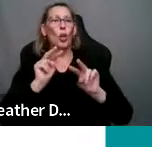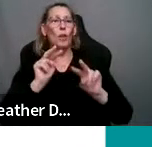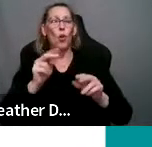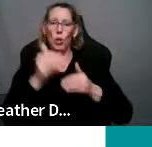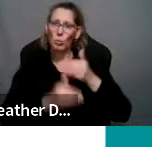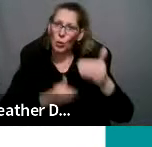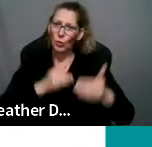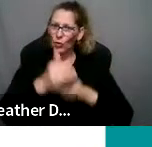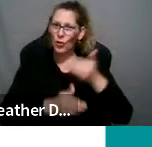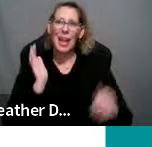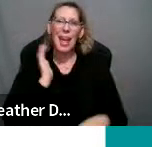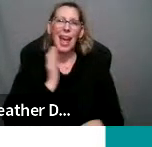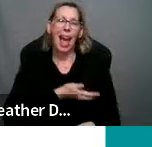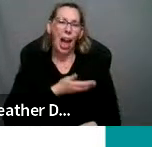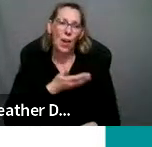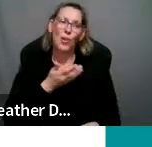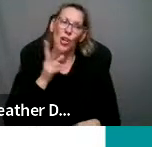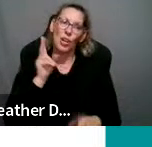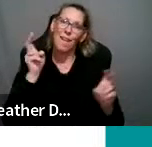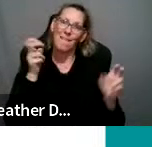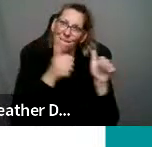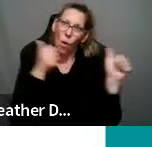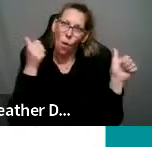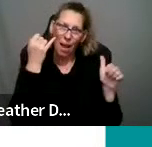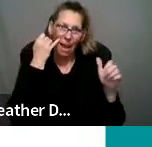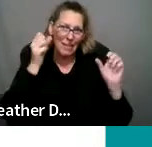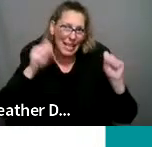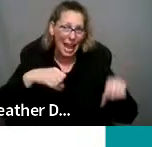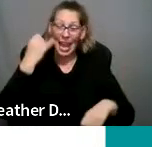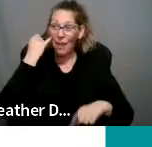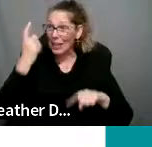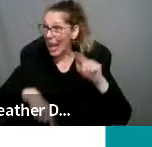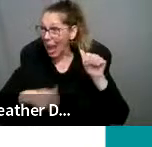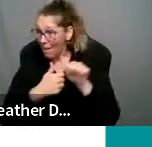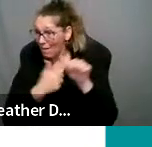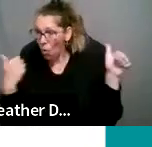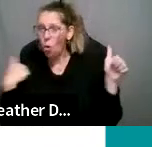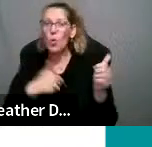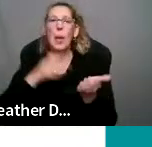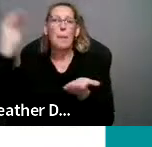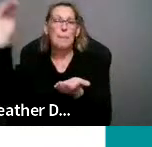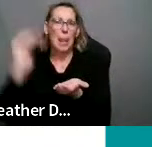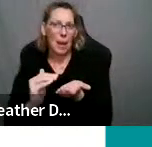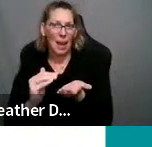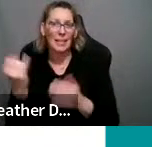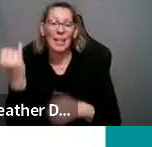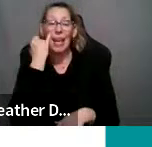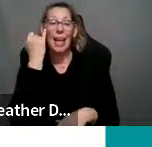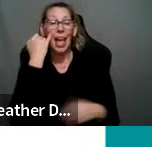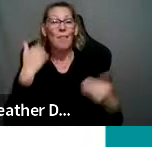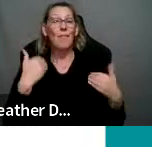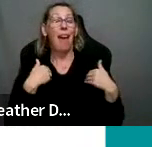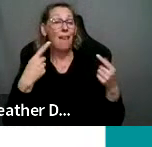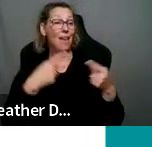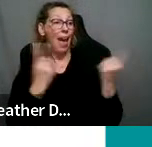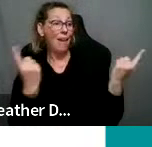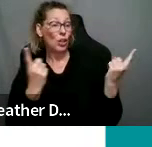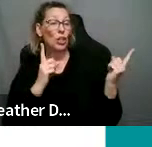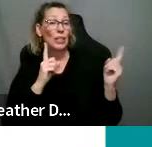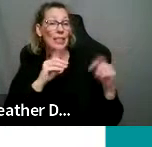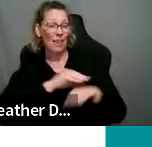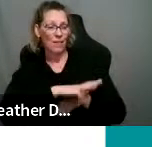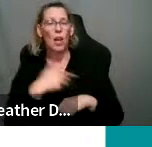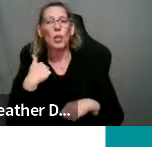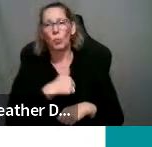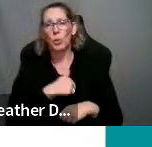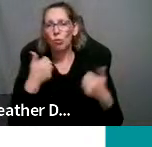our avoidance, if at all possible. When we can't avoid, we minimize. And if we have adverse effects, we are looking for